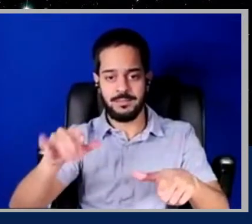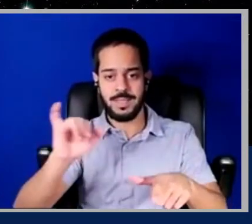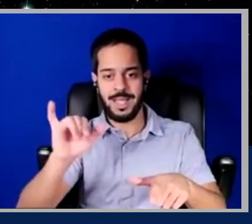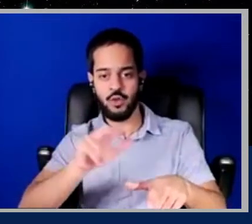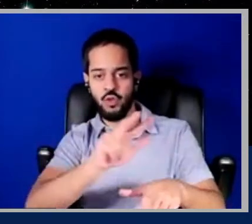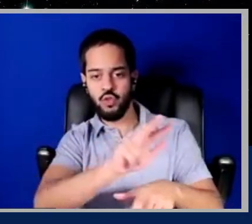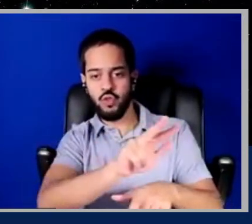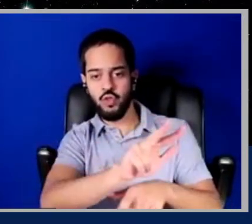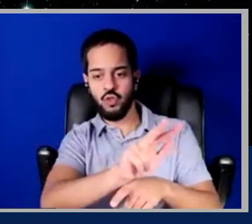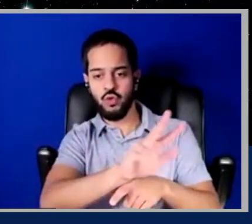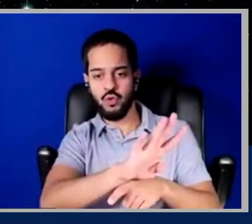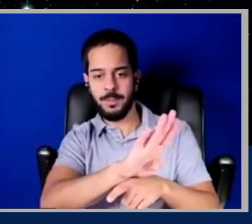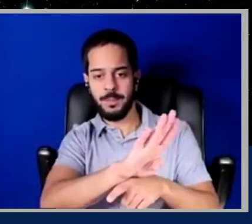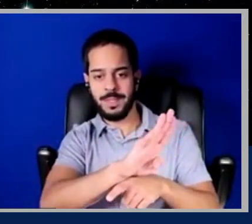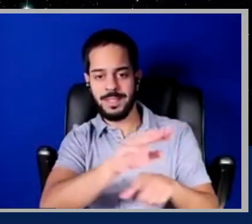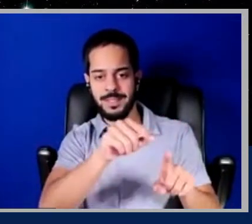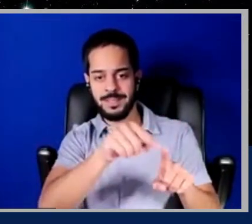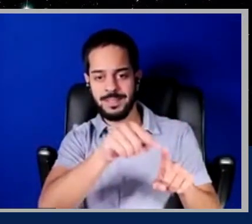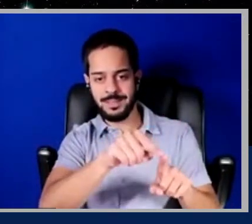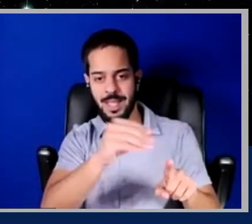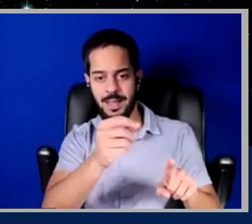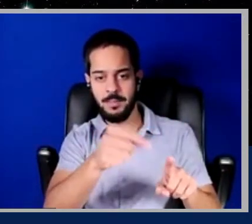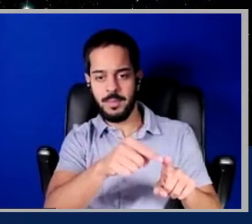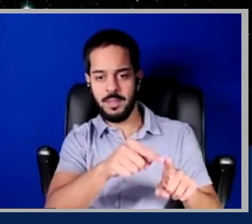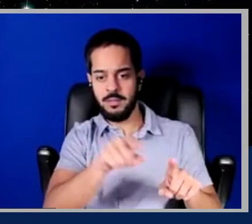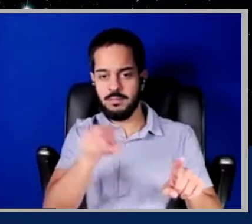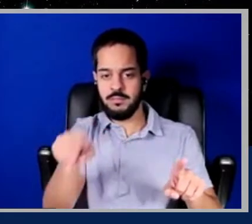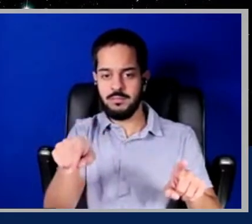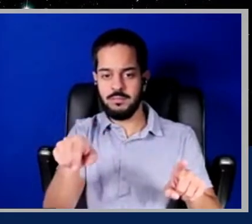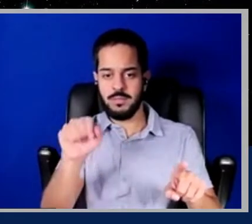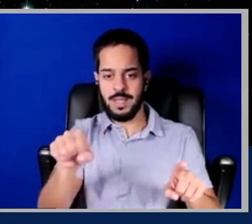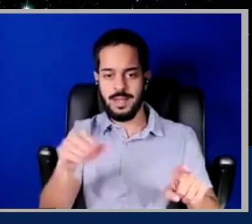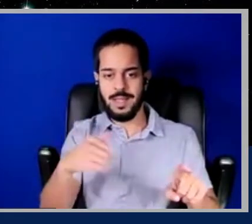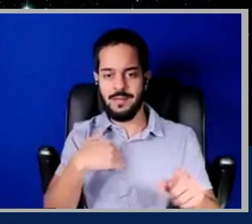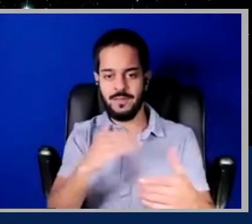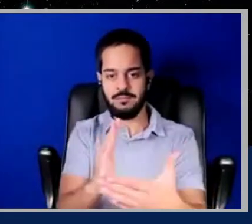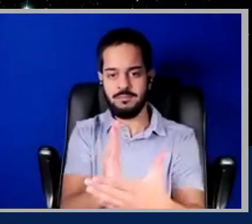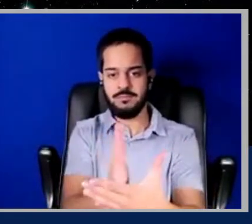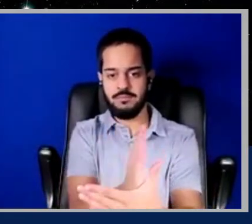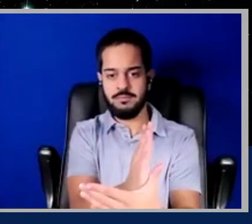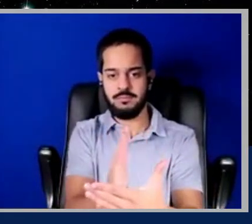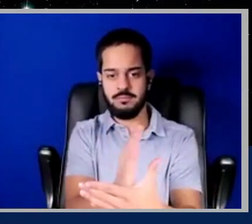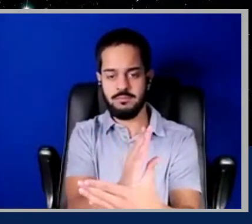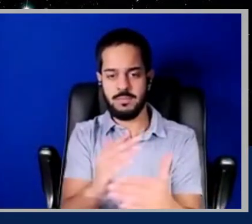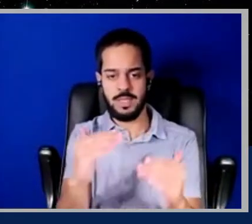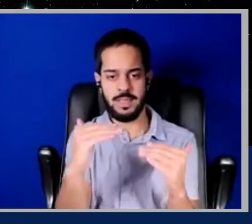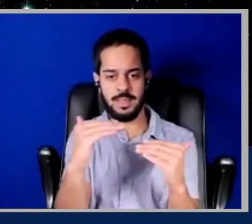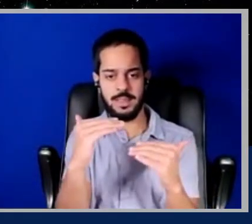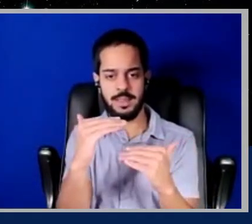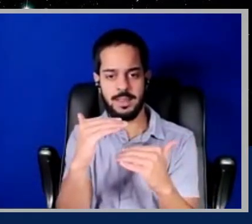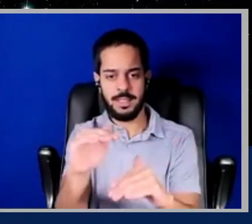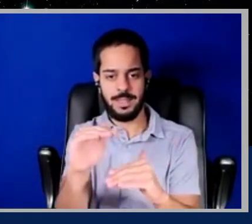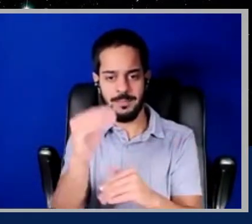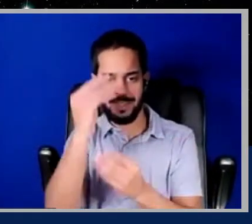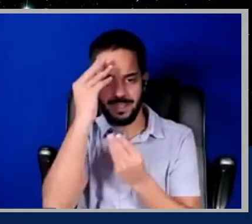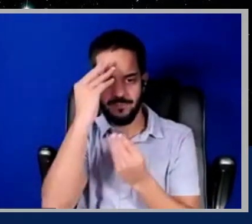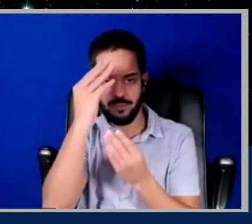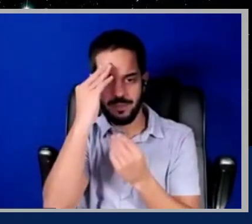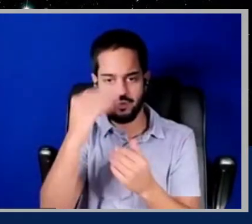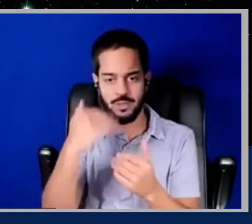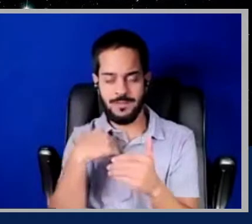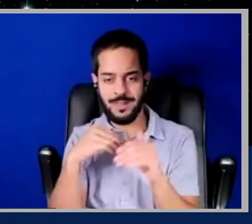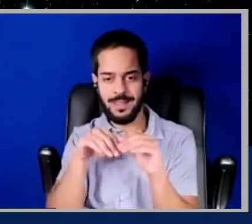line and a little bit on either side, right? So it's a very small, limiting amount of information that you would have access